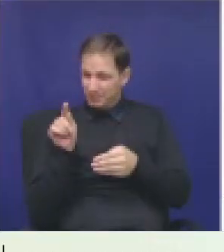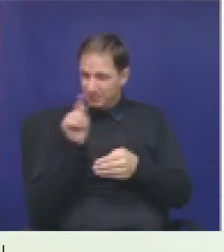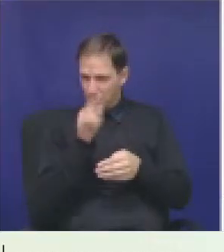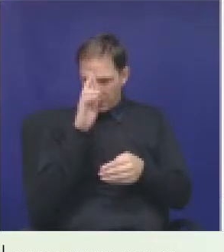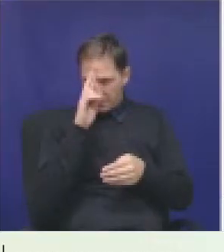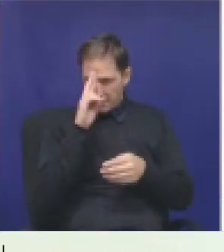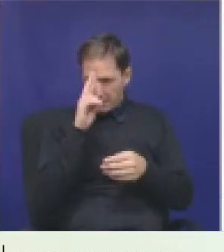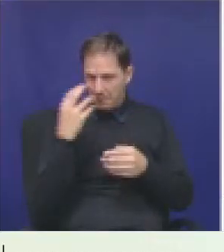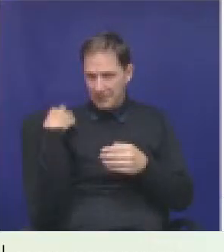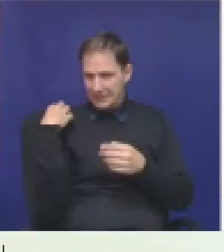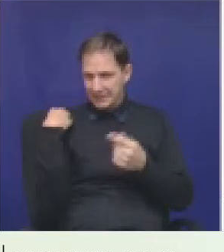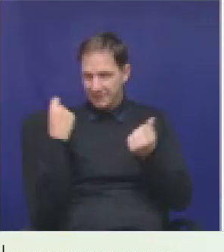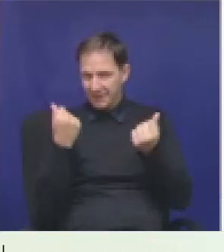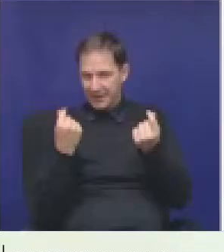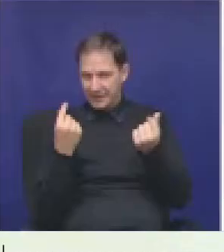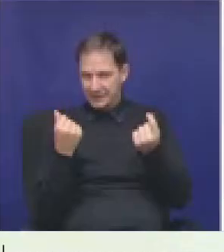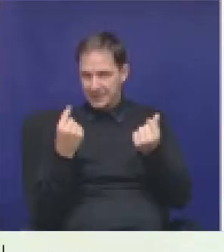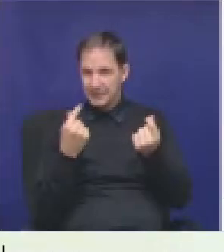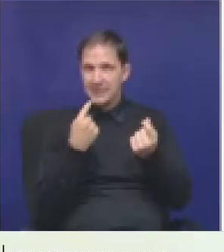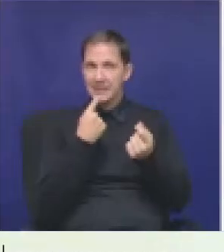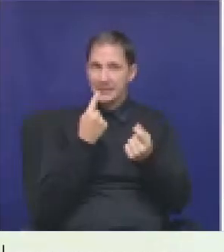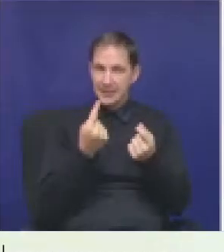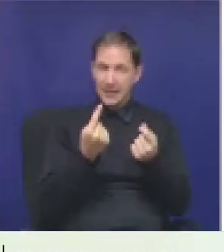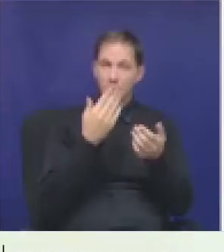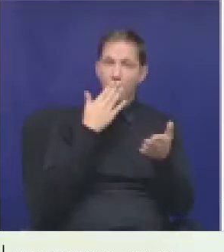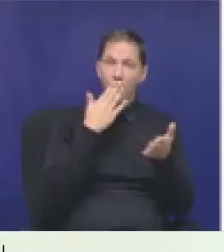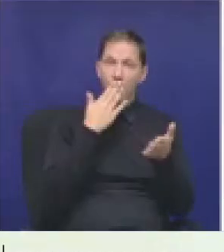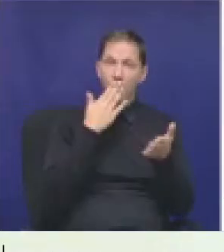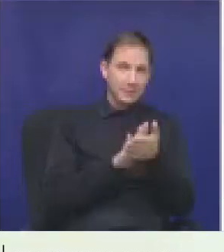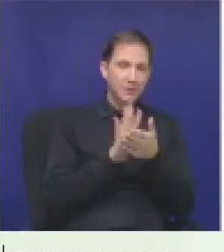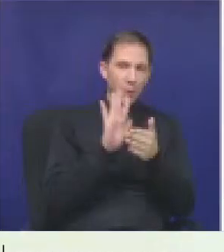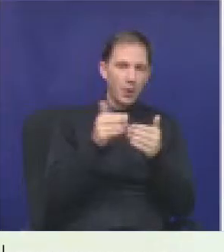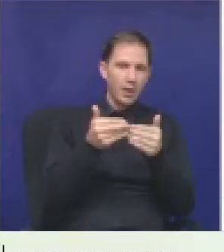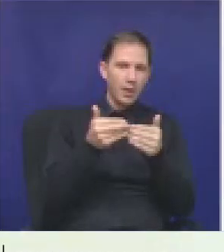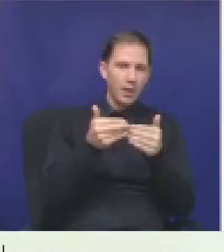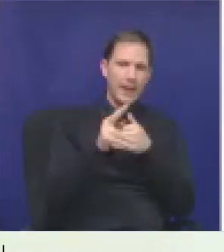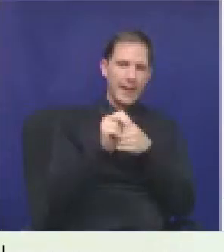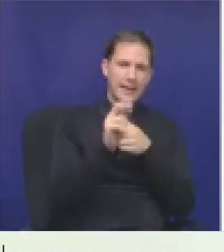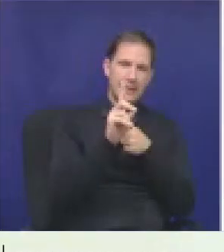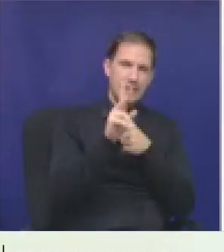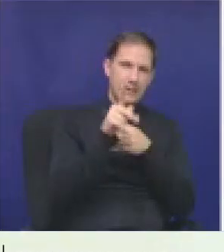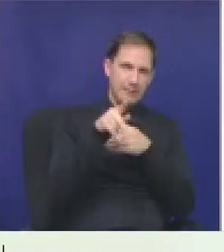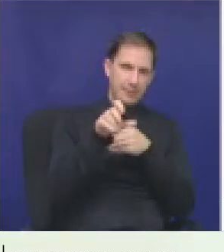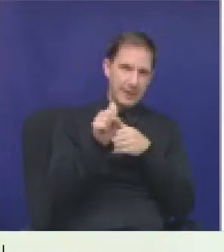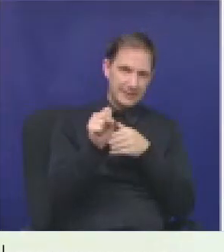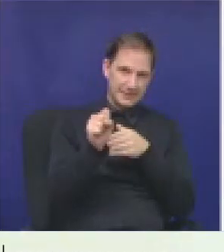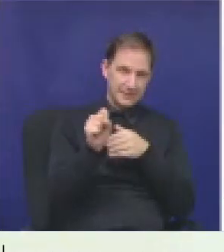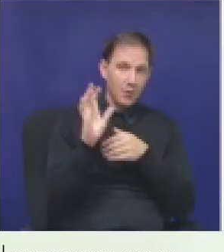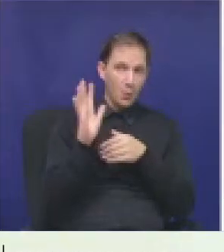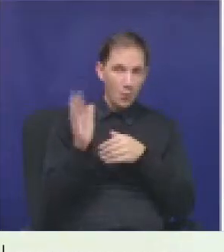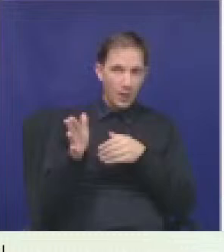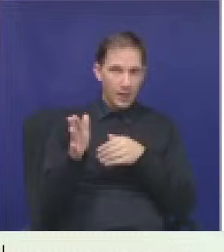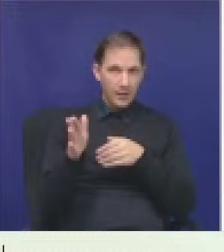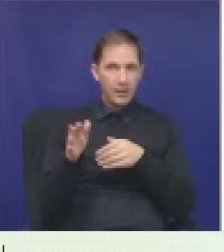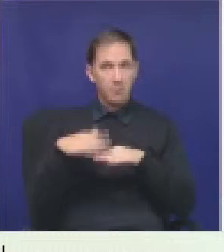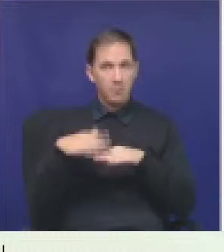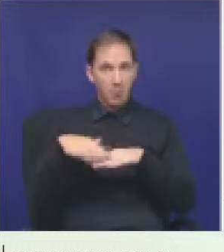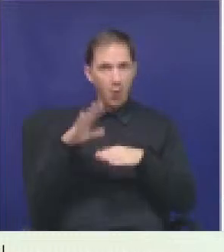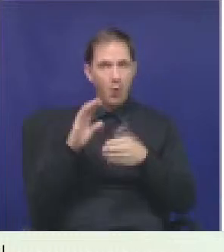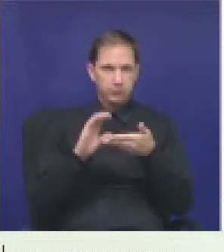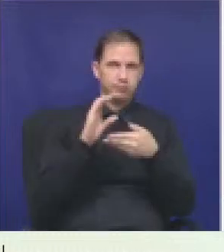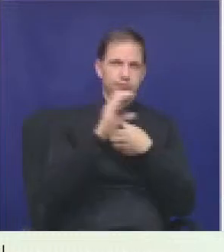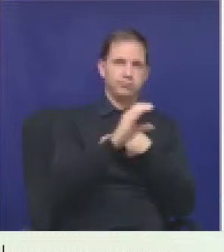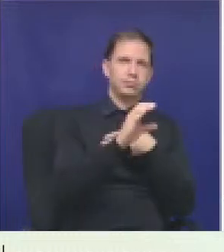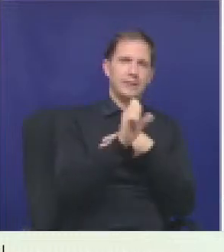Minister of Finance in his budget speech actually made a commitment that in the MTBPS, one of the priorities will be the issue of funding of Stats